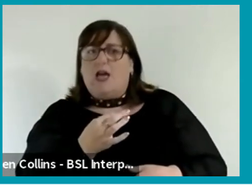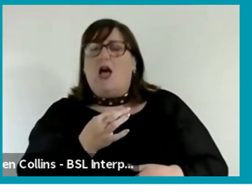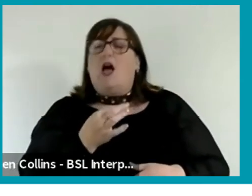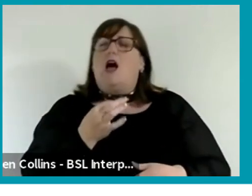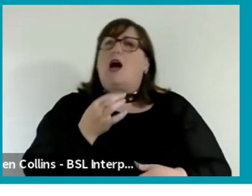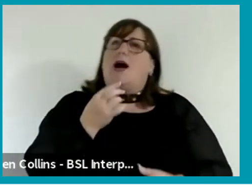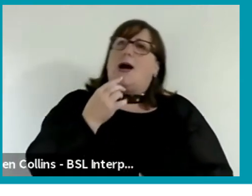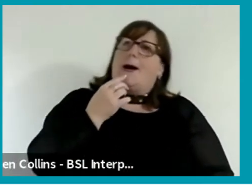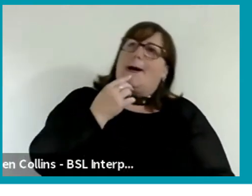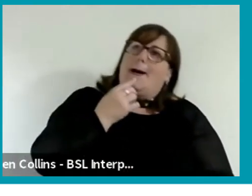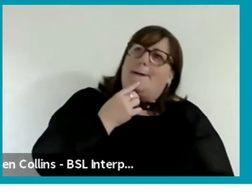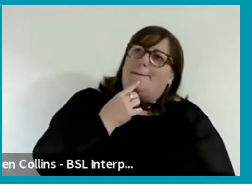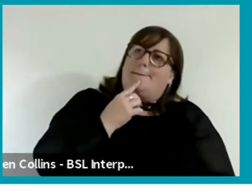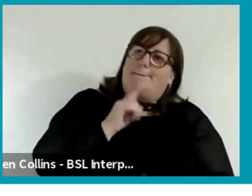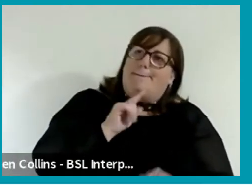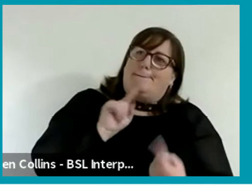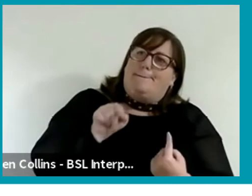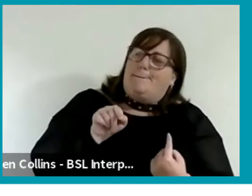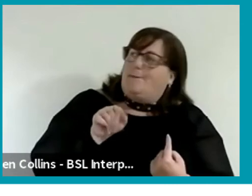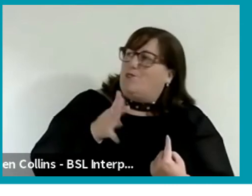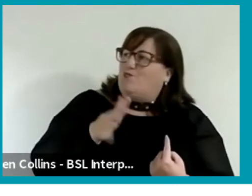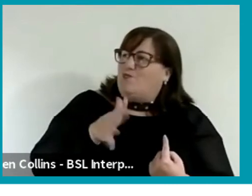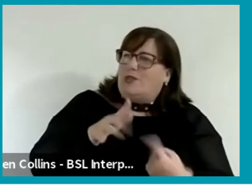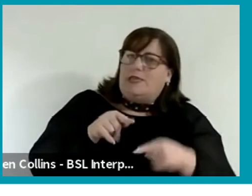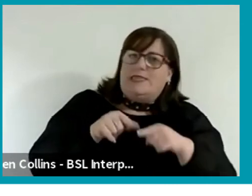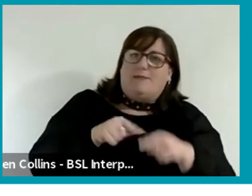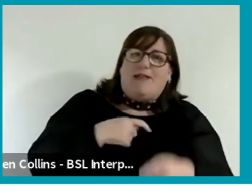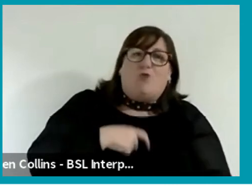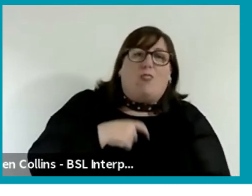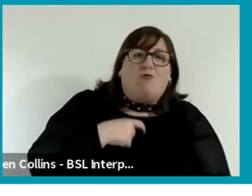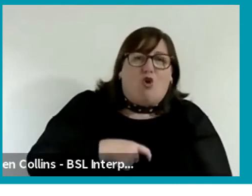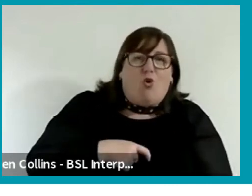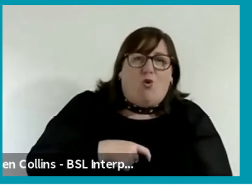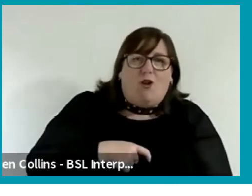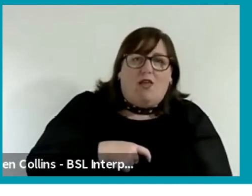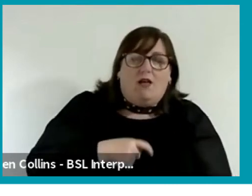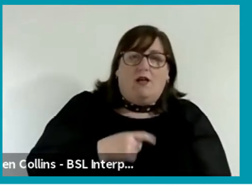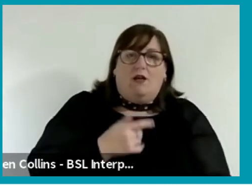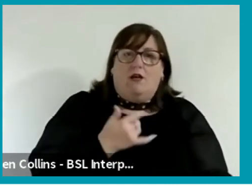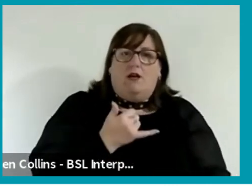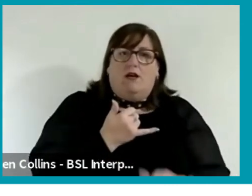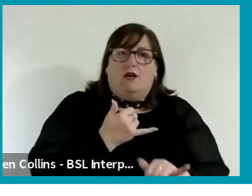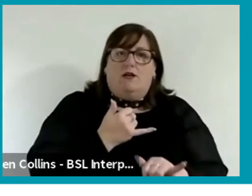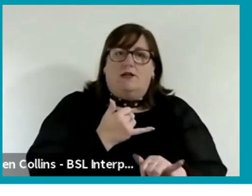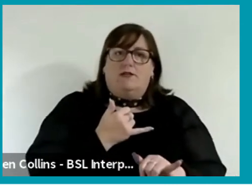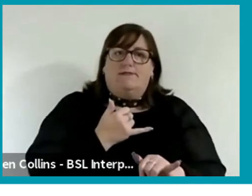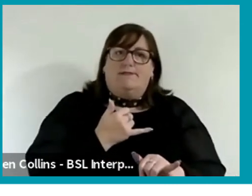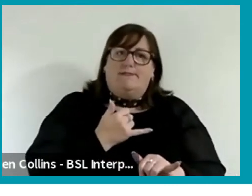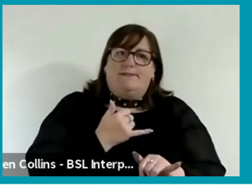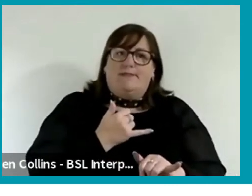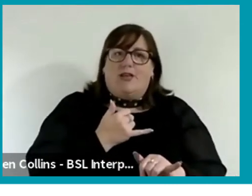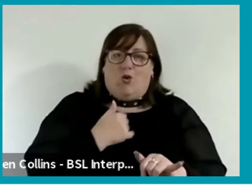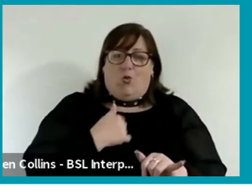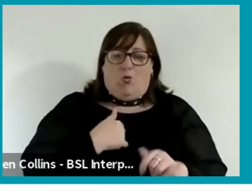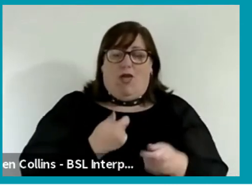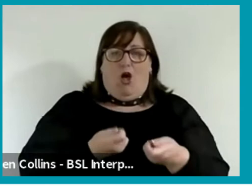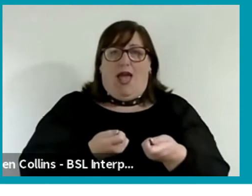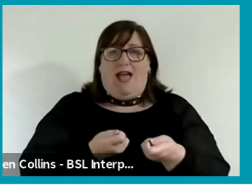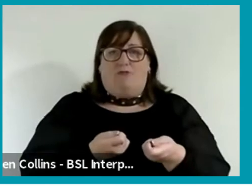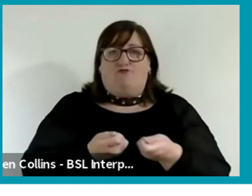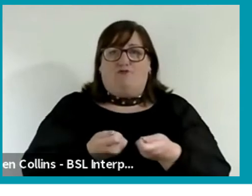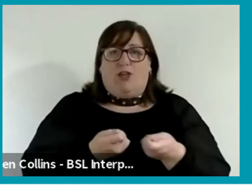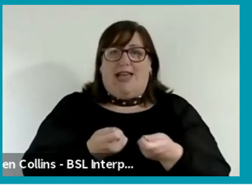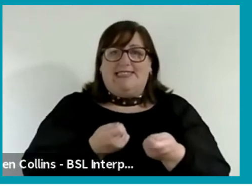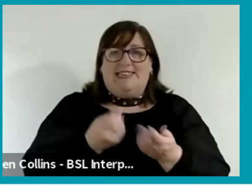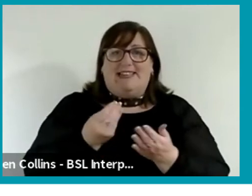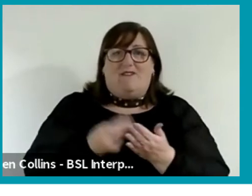It depends on the role. Sometimes there are, and please bear in mind that we are a regulated financial services